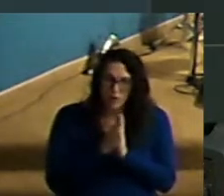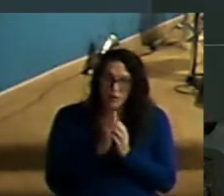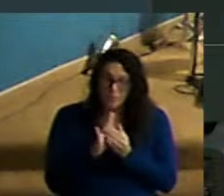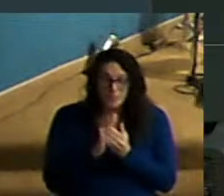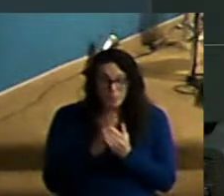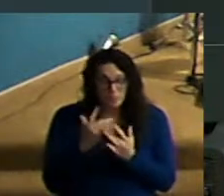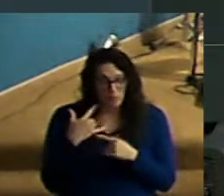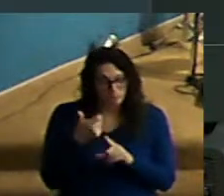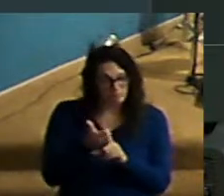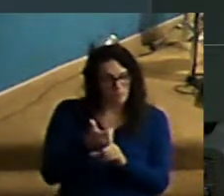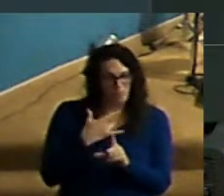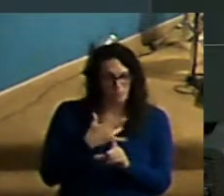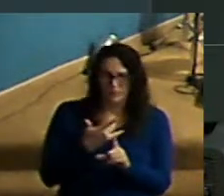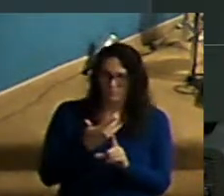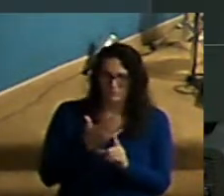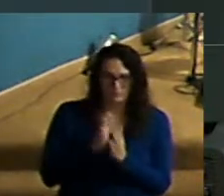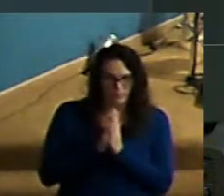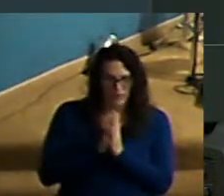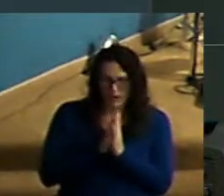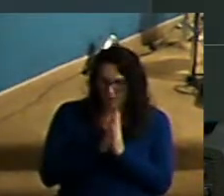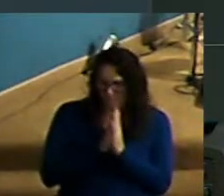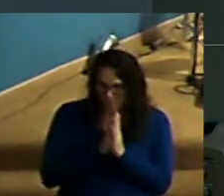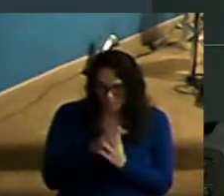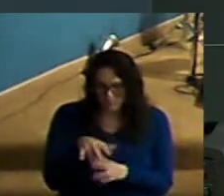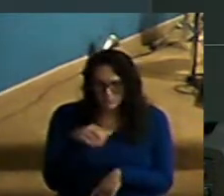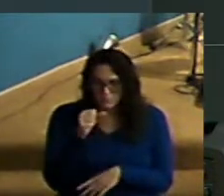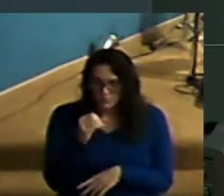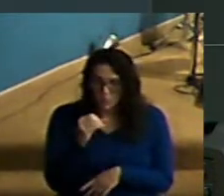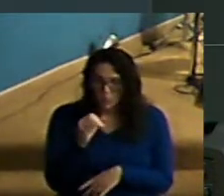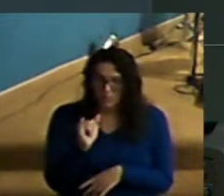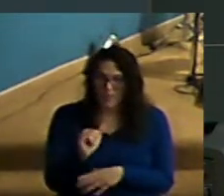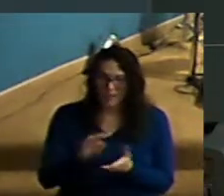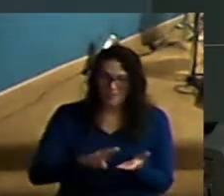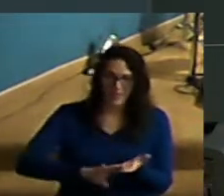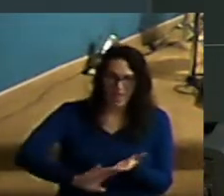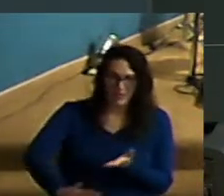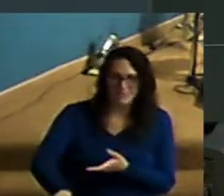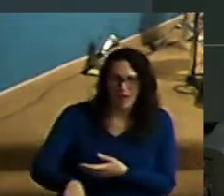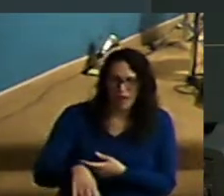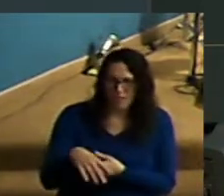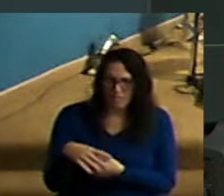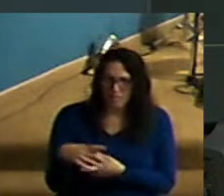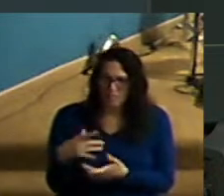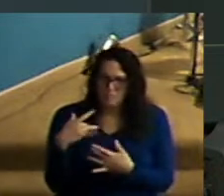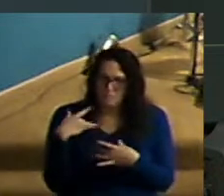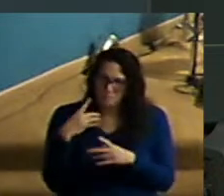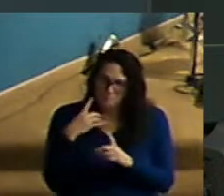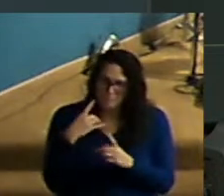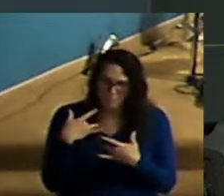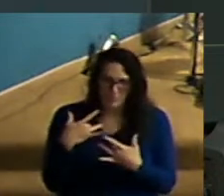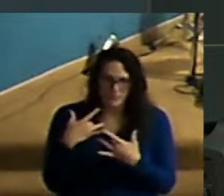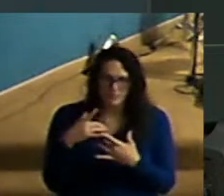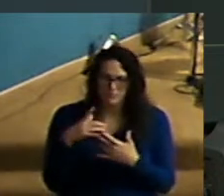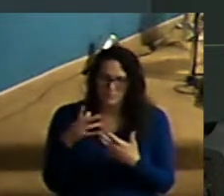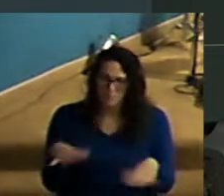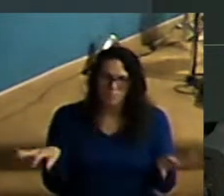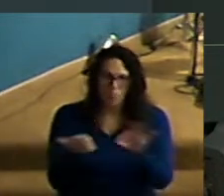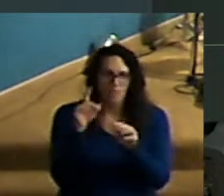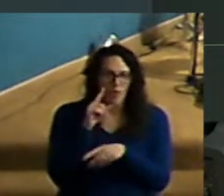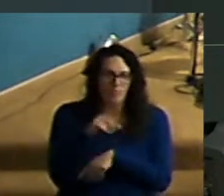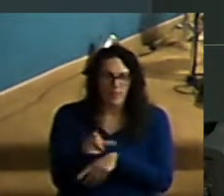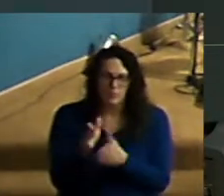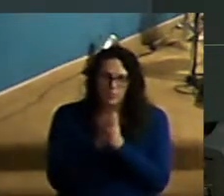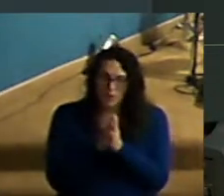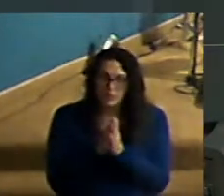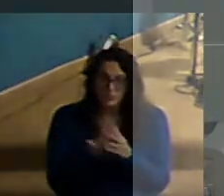prayerful person. And so as exiles who make prayer a mission, there's three attributes that prayer helps us with.